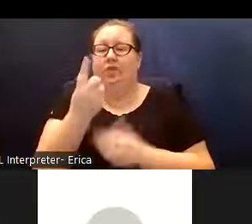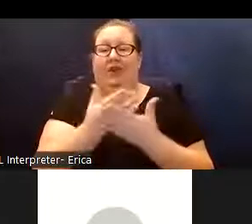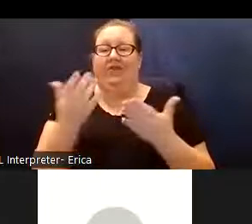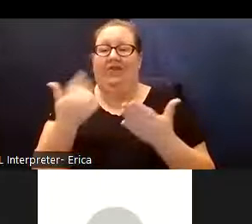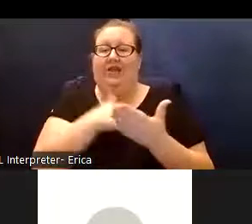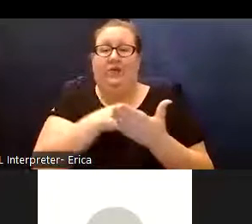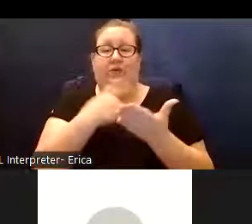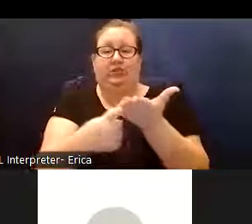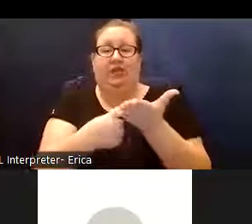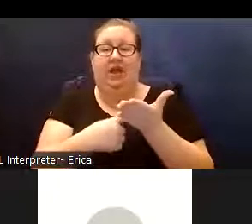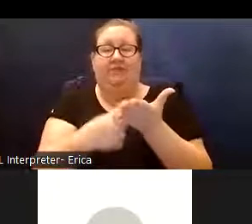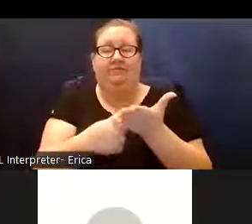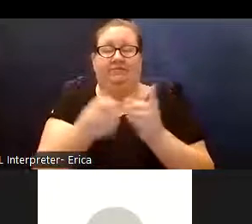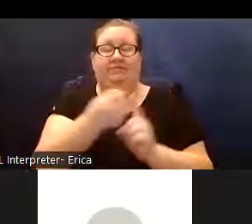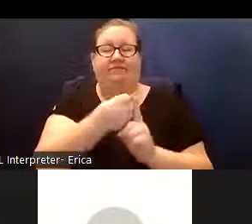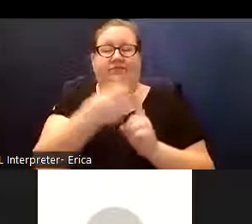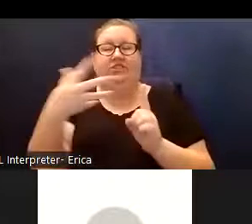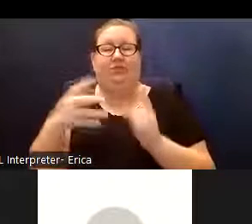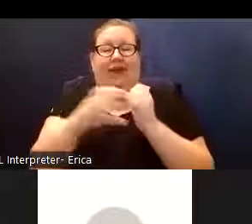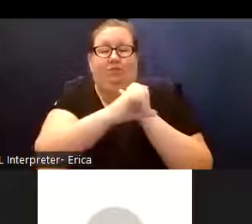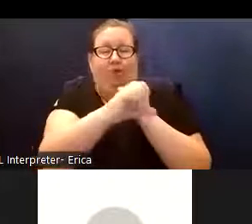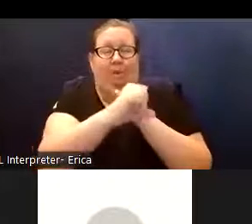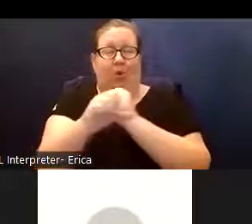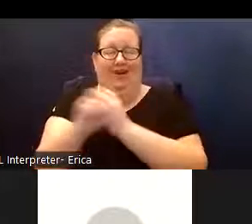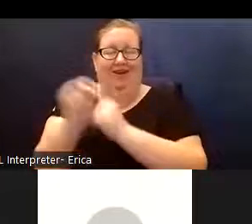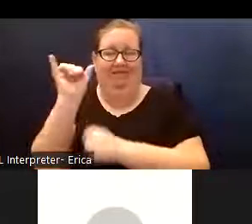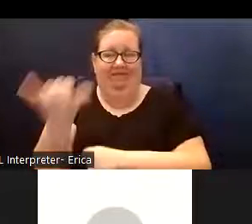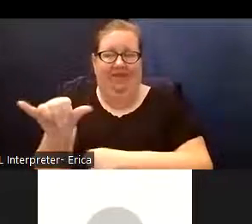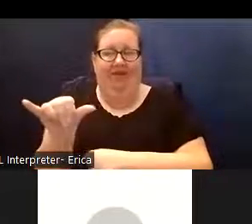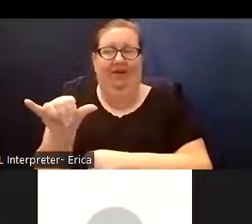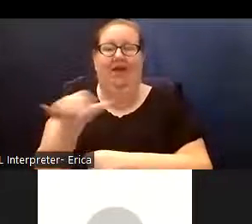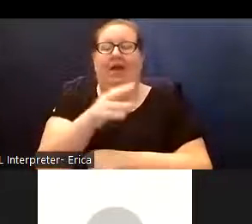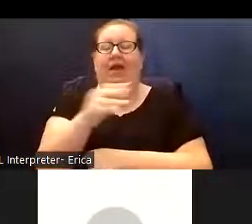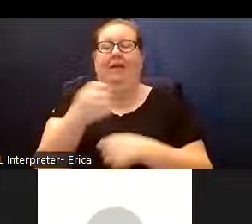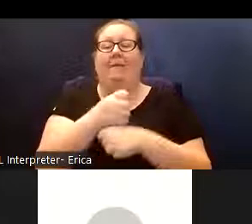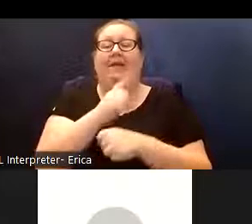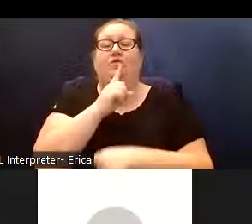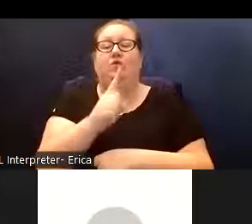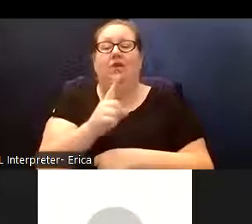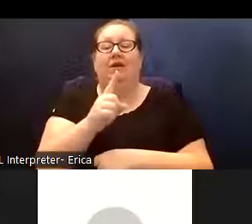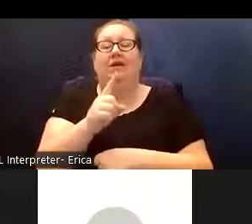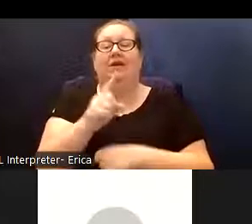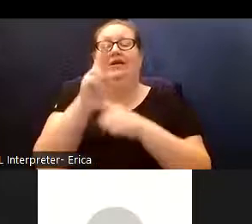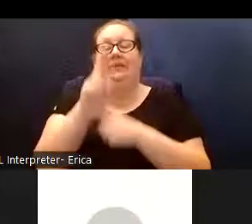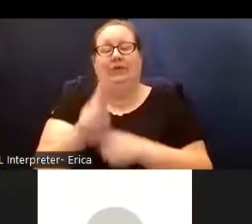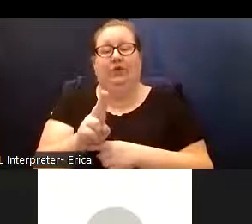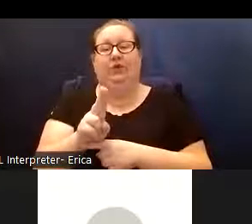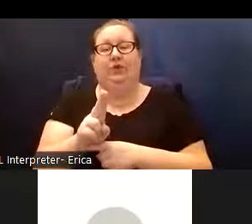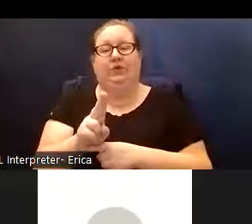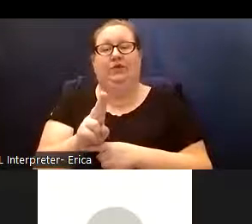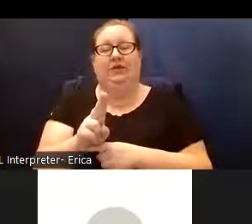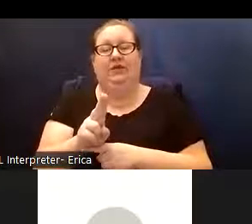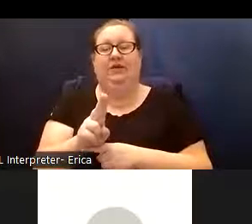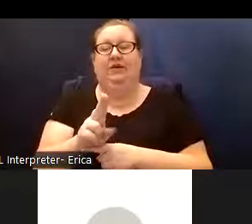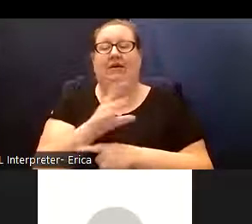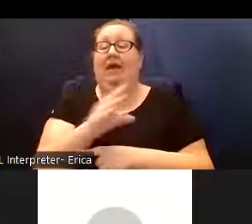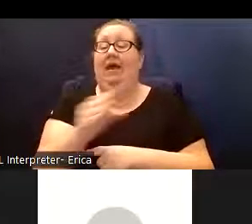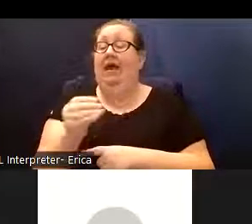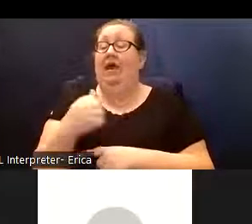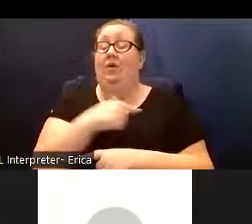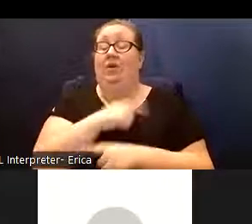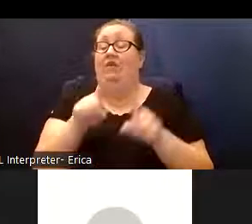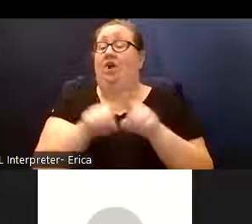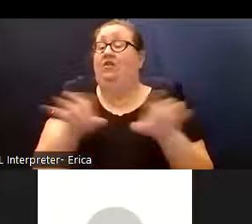is expanding promotion of this and making sure that it's being used. And we've also been doing this